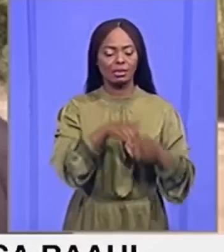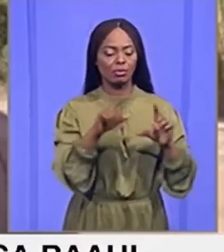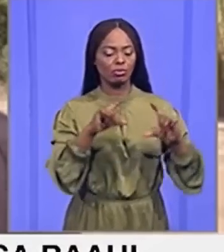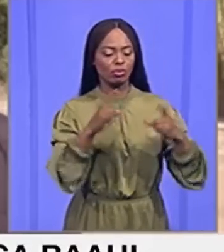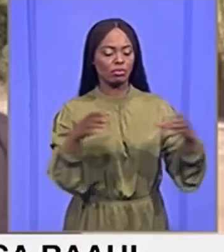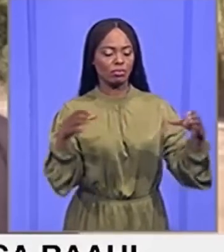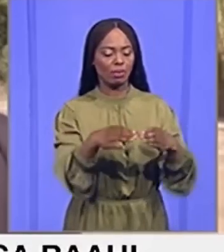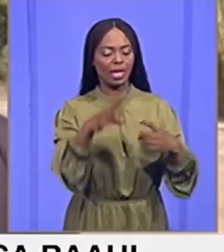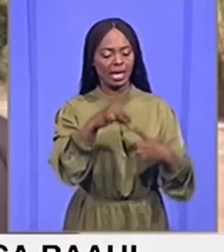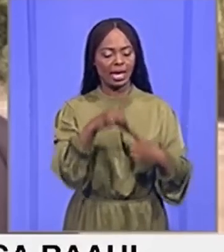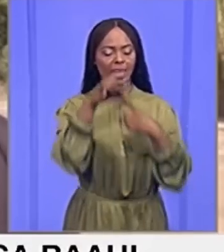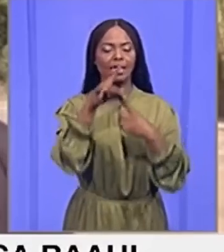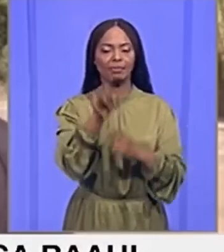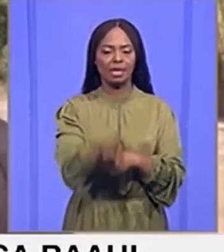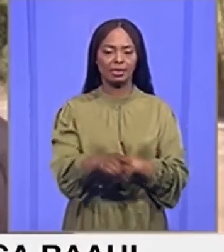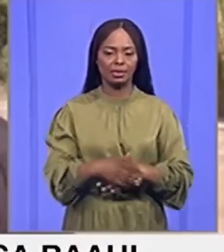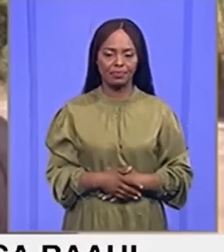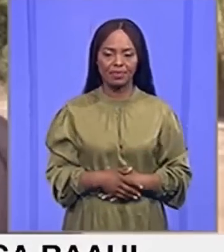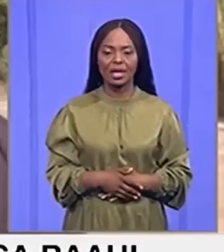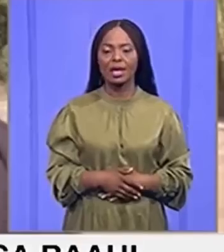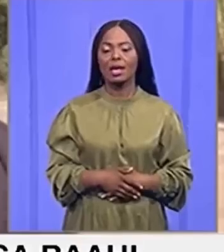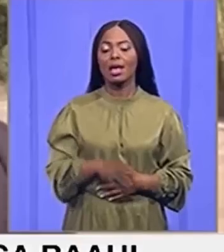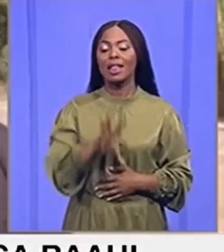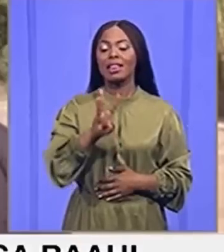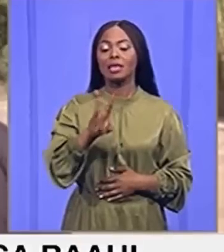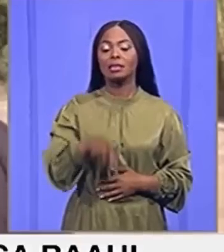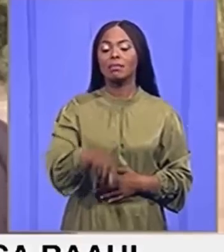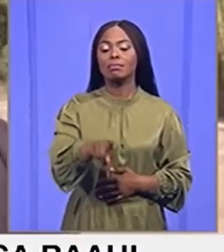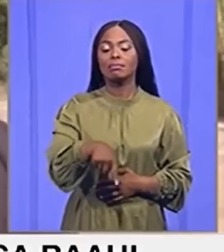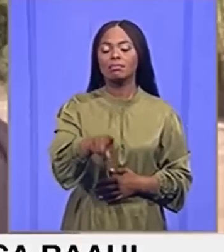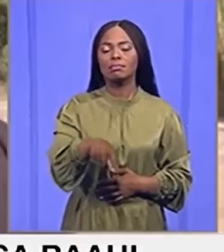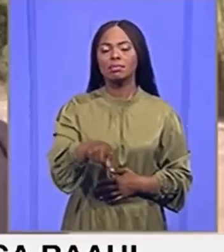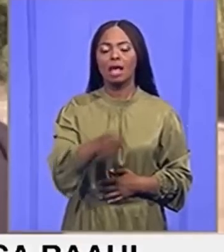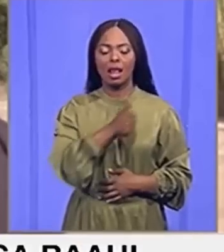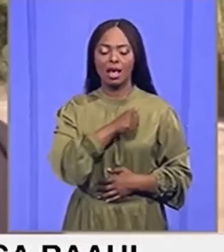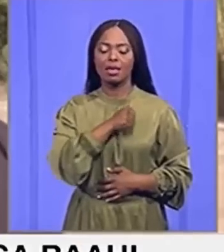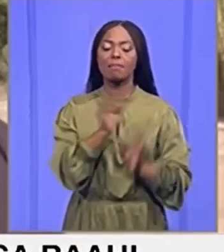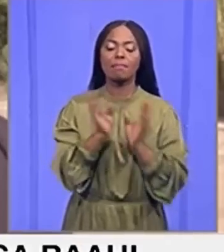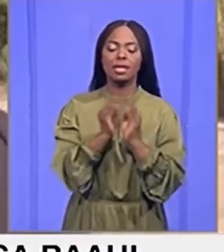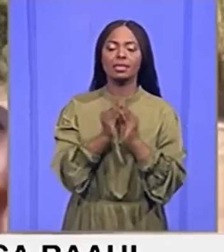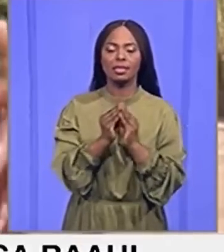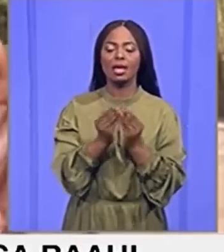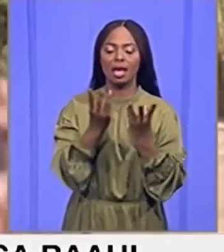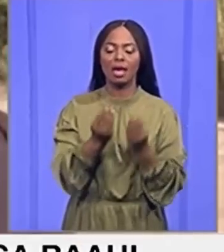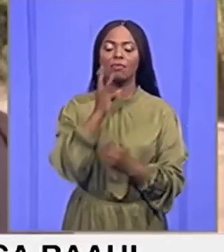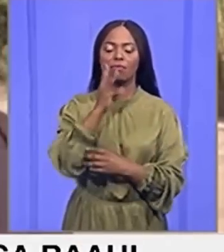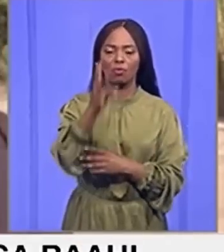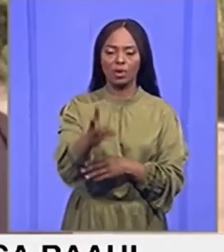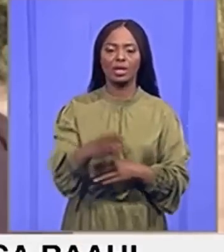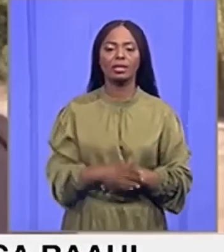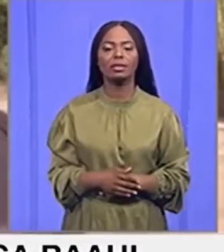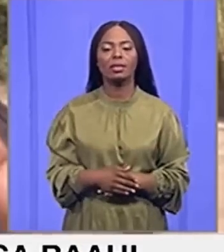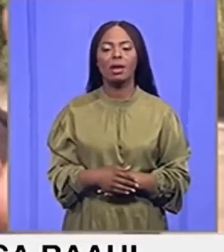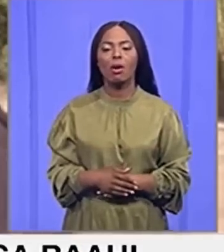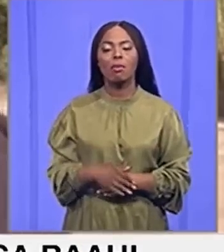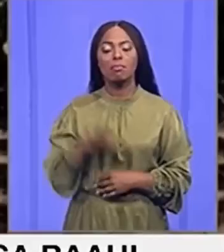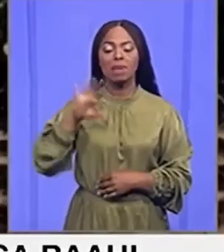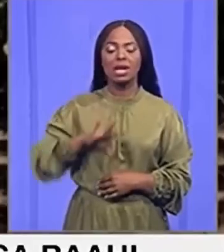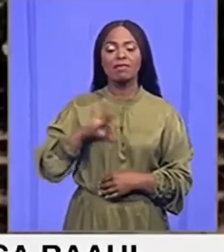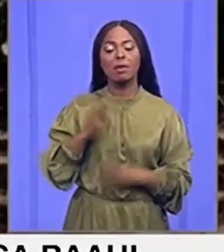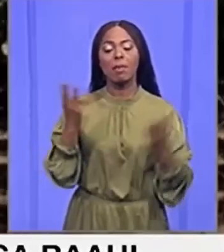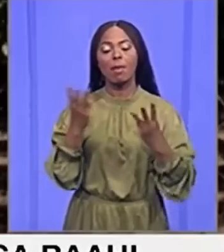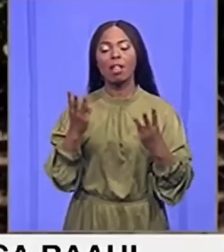elected. Fortunately, on Thursday, we are having a meeting there at Karlach. All the beneficiaries must be